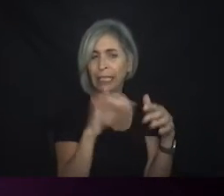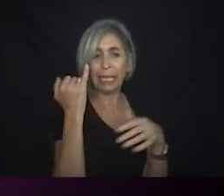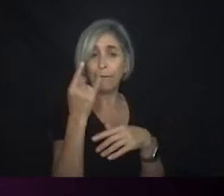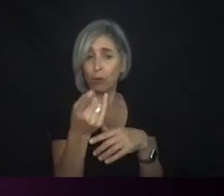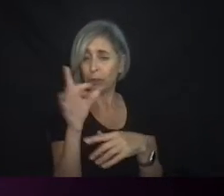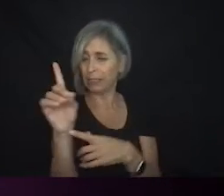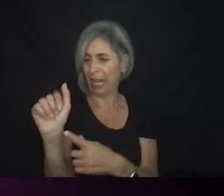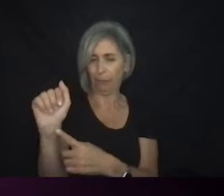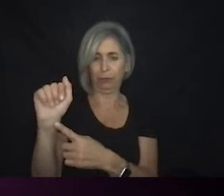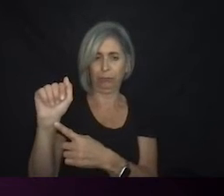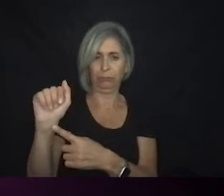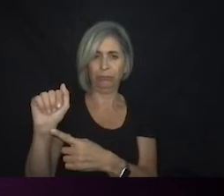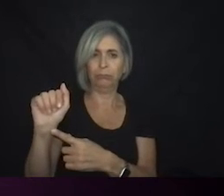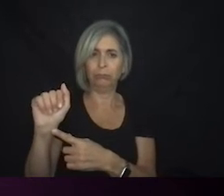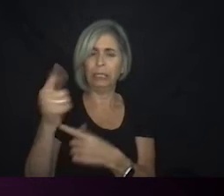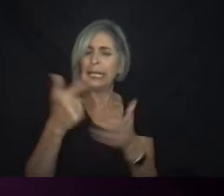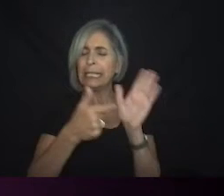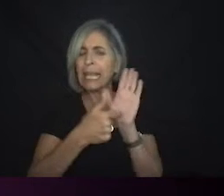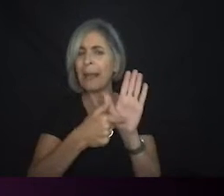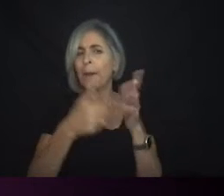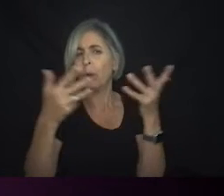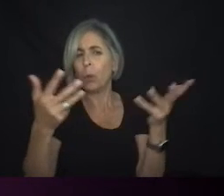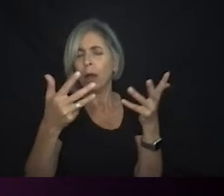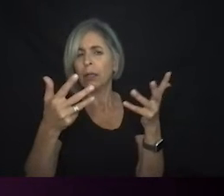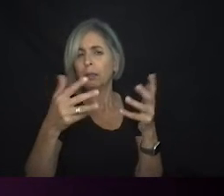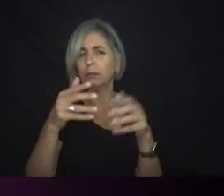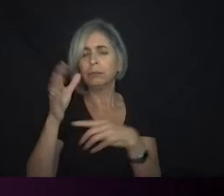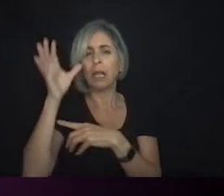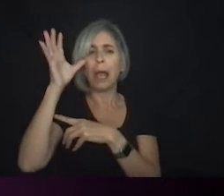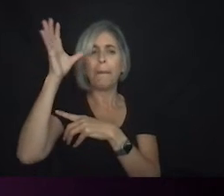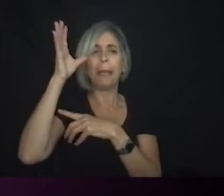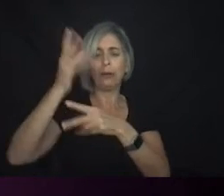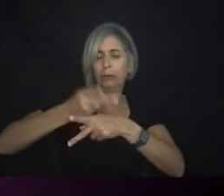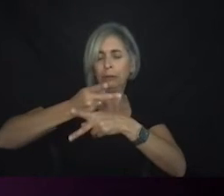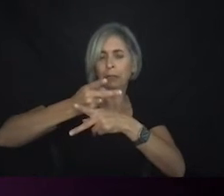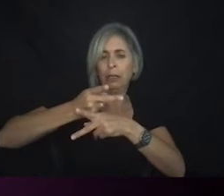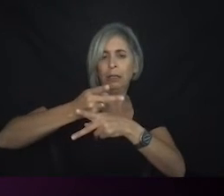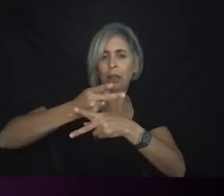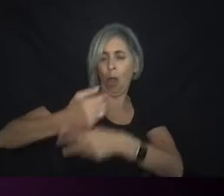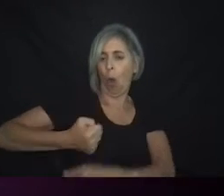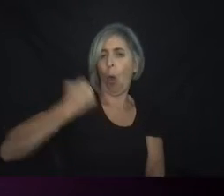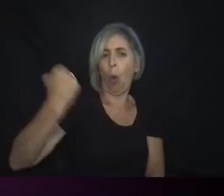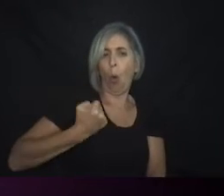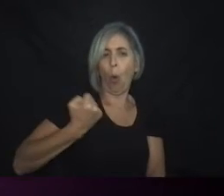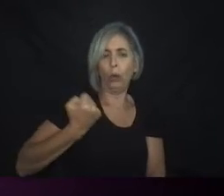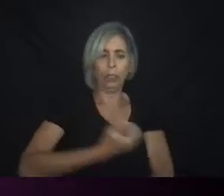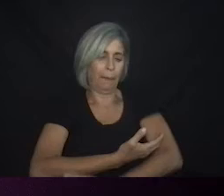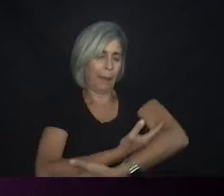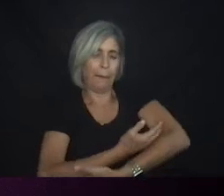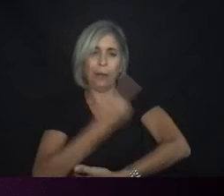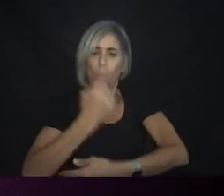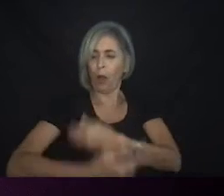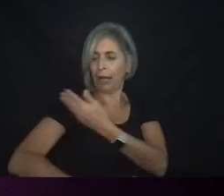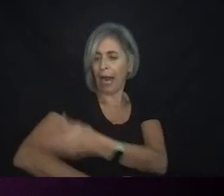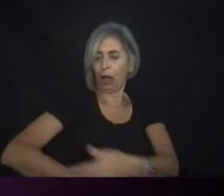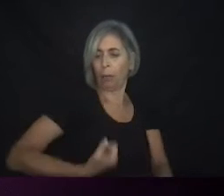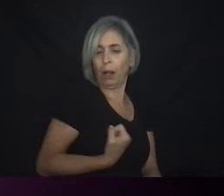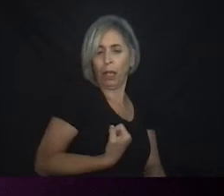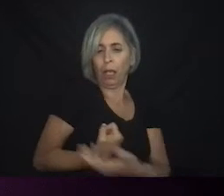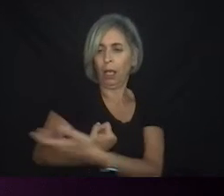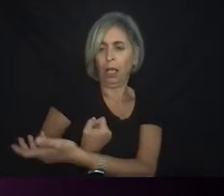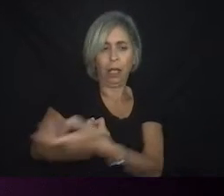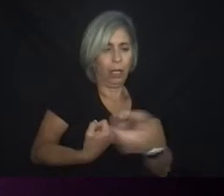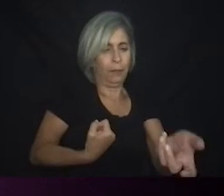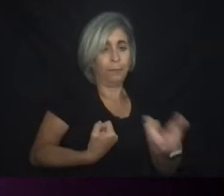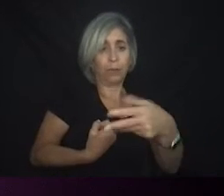disabled. And an example of that would be a parent carrying a child in one arm. So they are still going to be trying to find ways to interact with